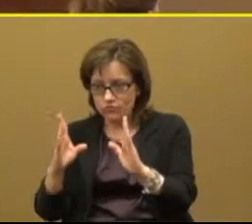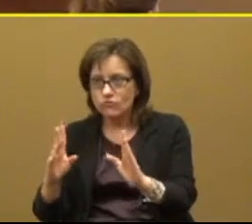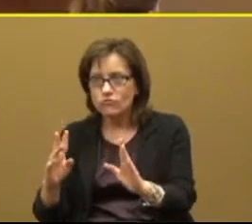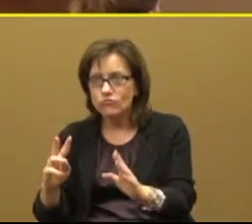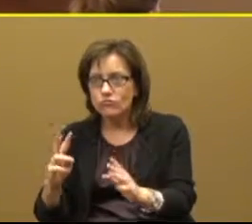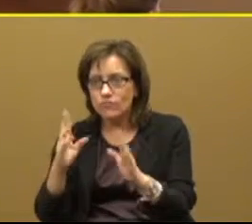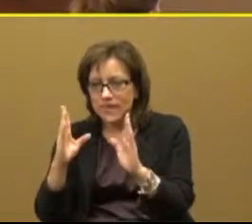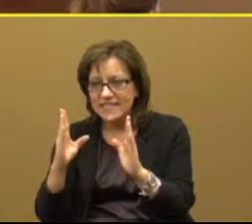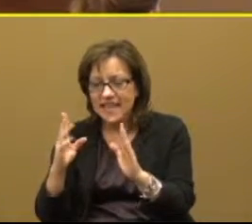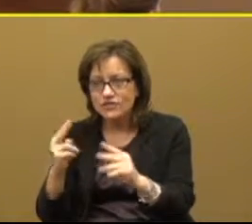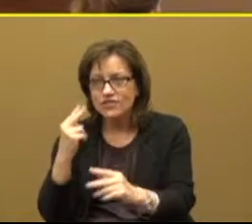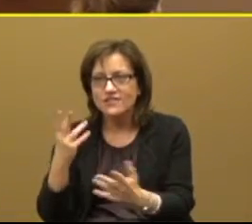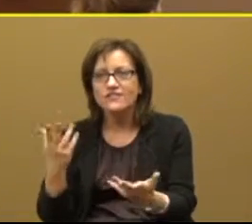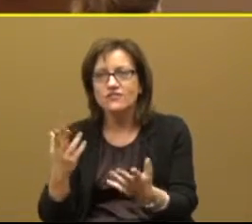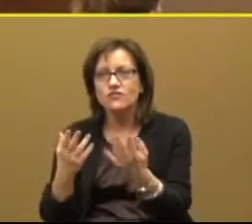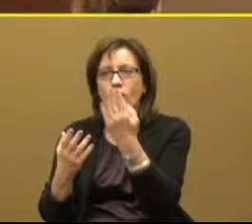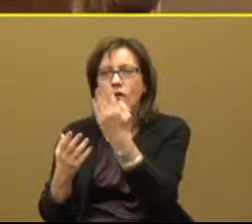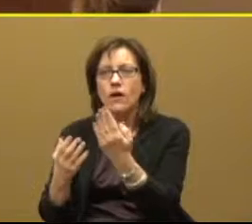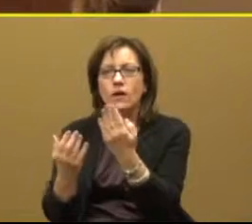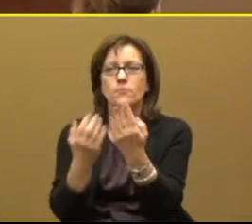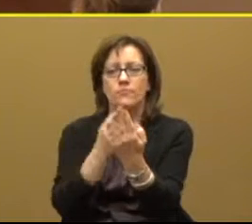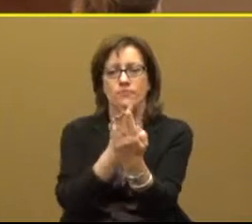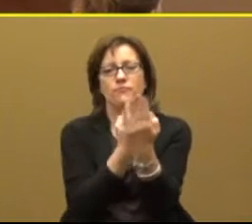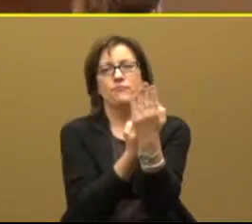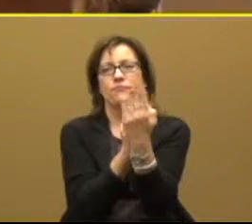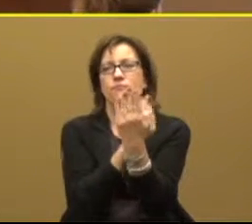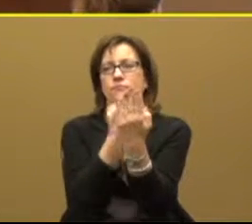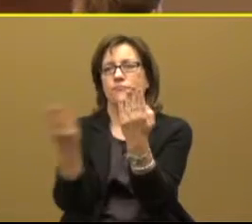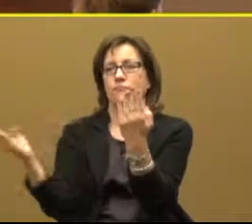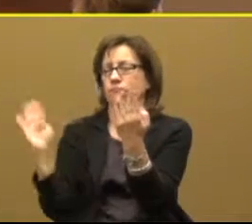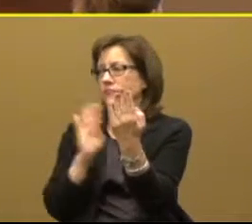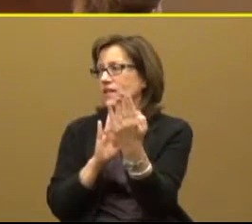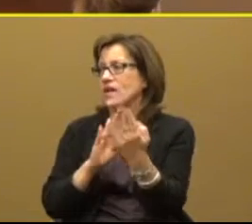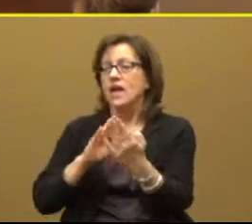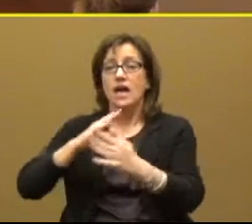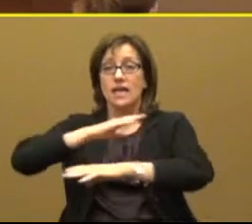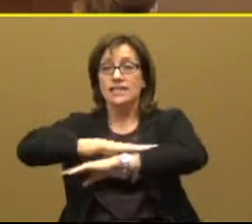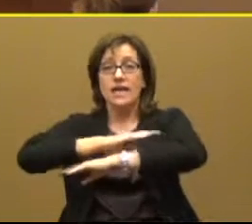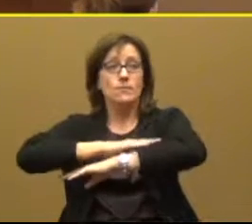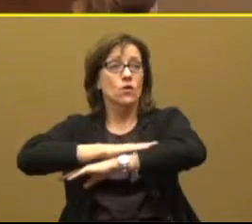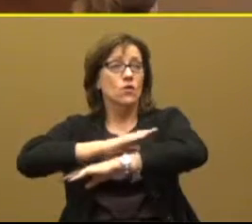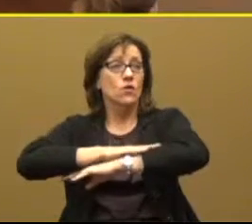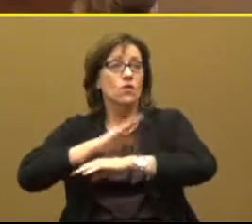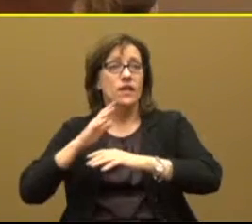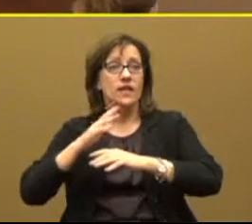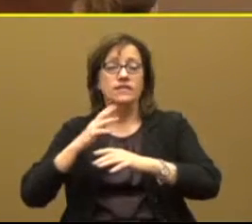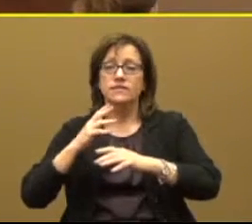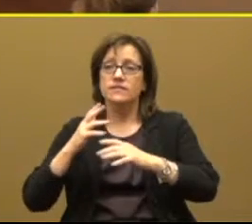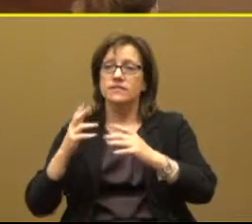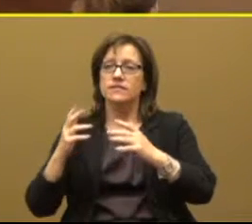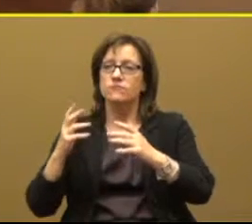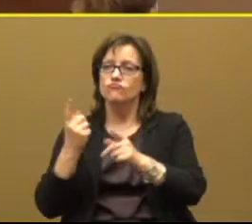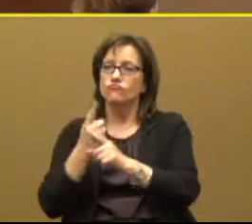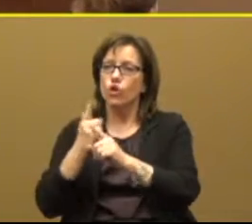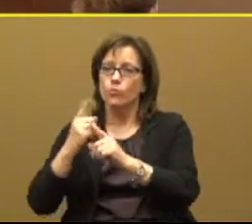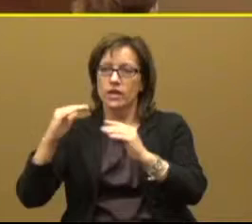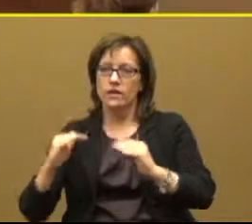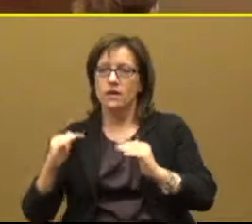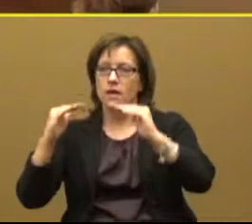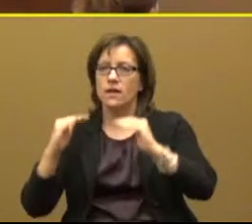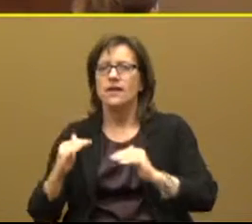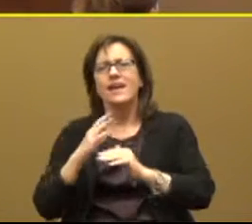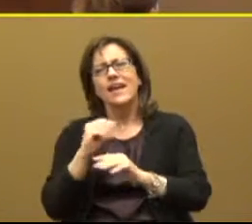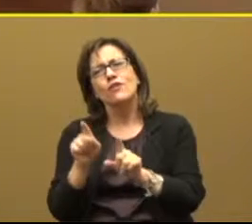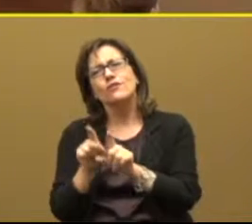be. So I'm going to use a table that fits my student, and I can't express the importance of chairs that